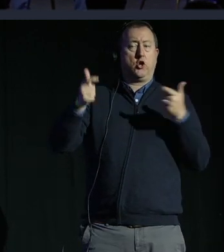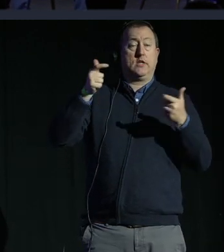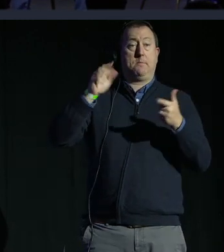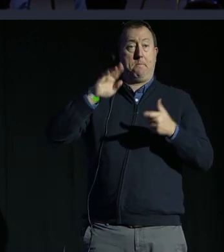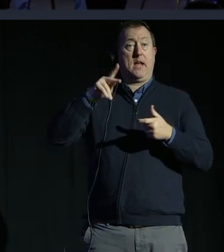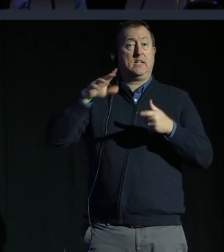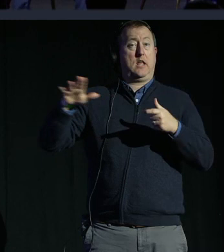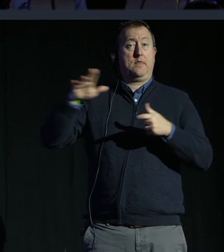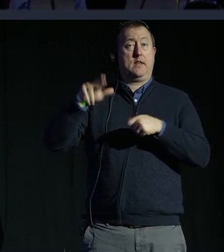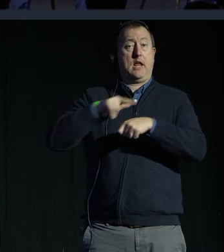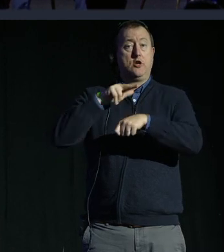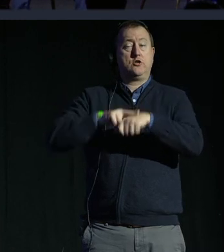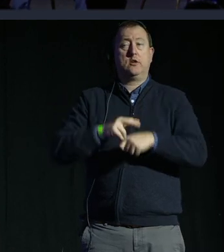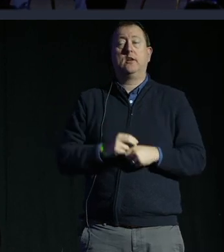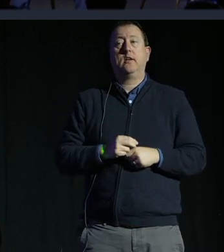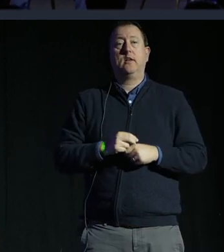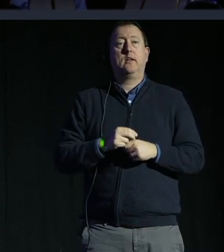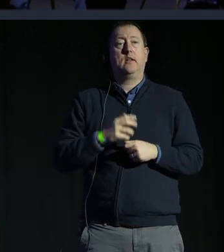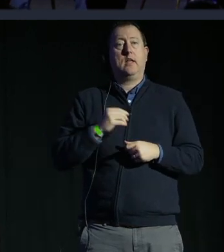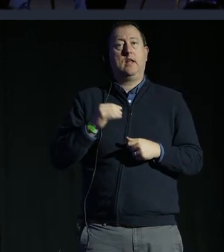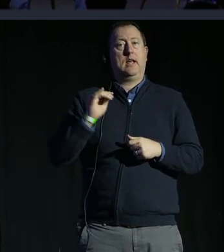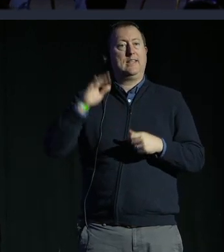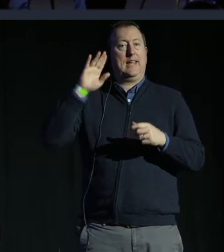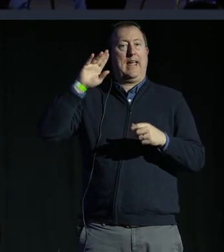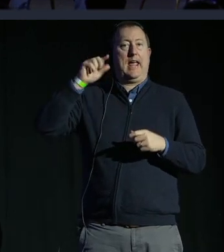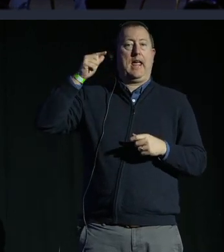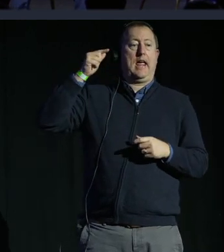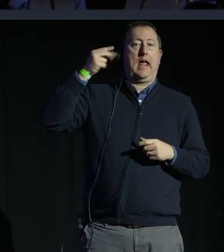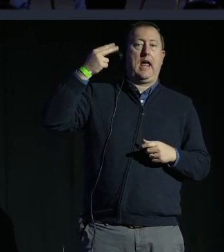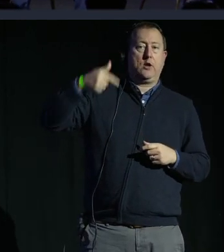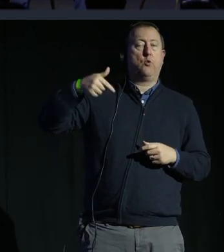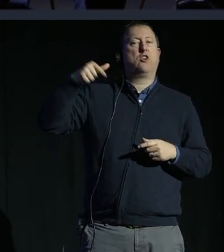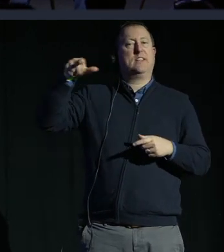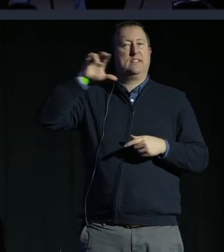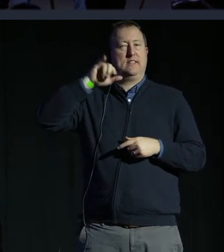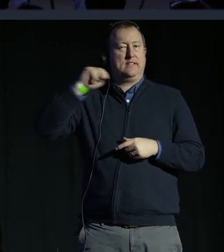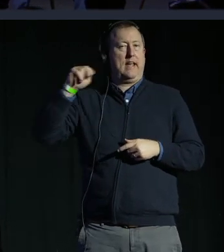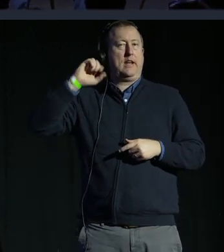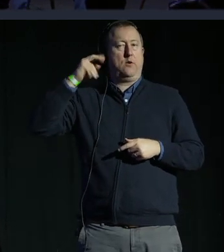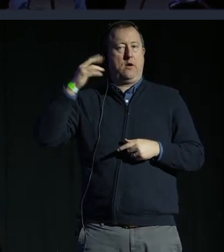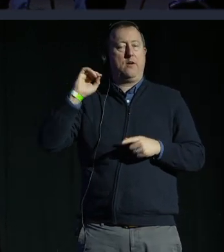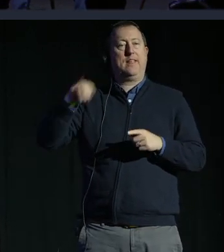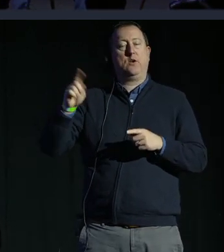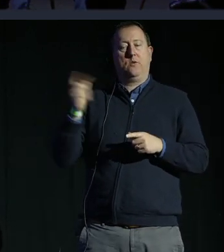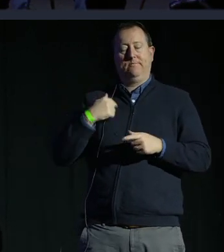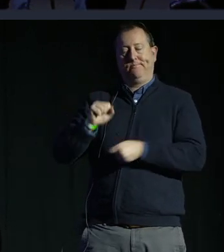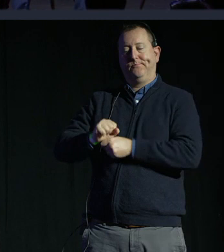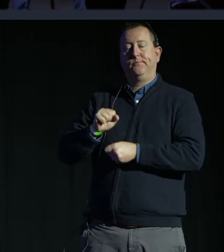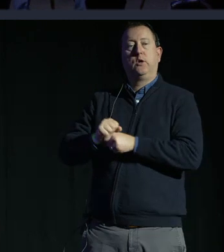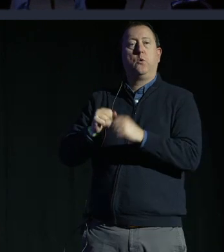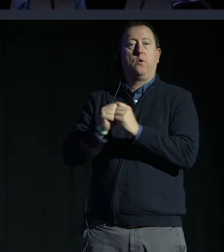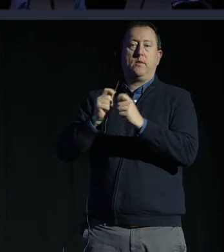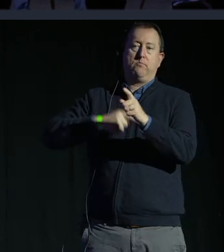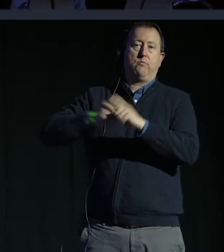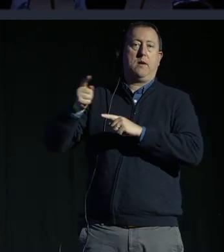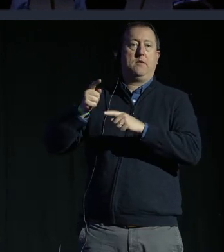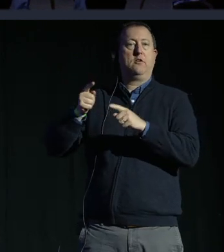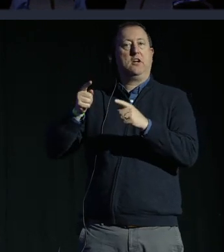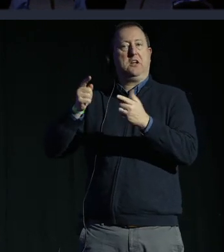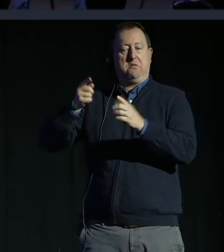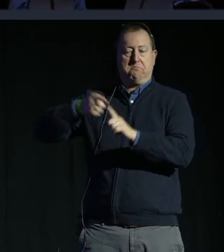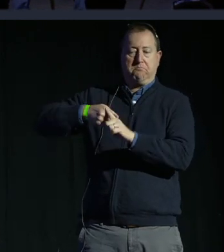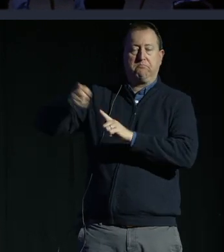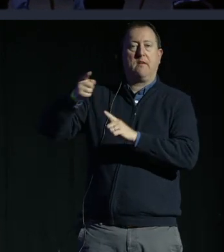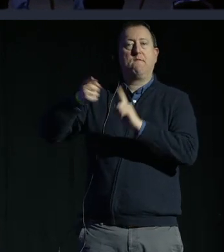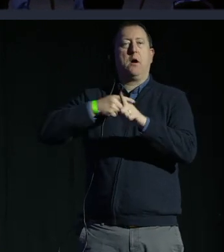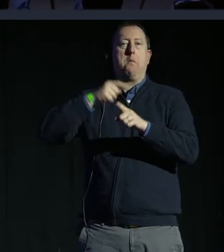nation. It's headquartered in Cincinnati, which is where Kaylee and I work out of, with kind of our primary footprint all the way from